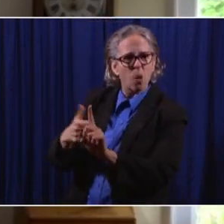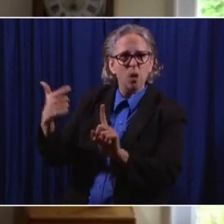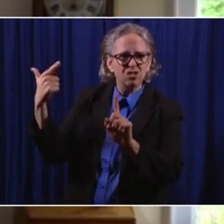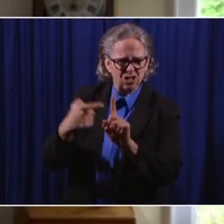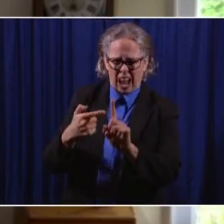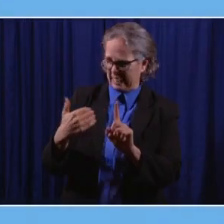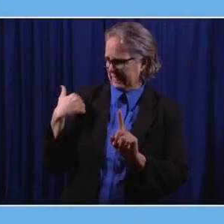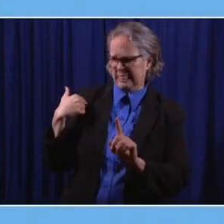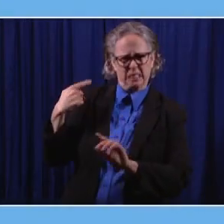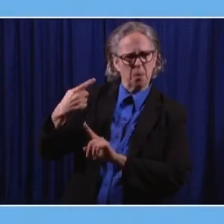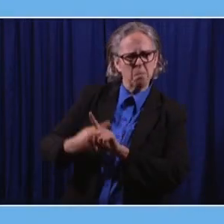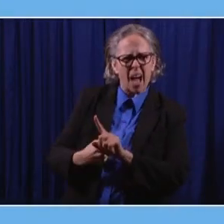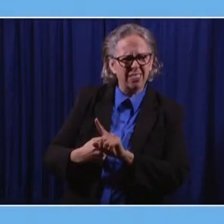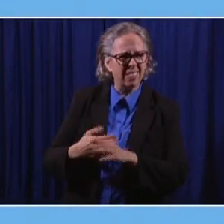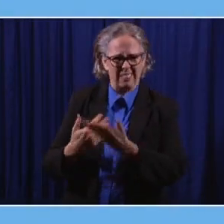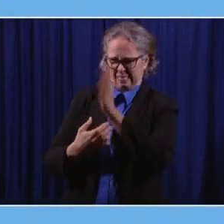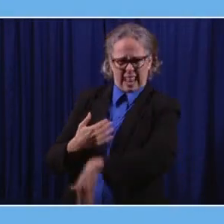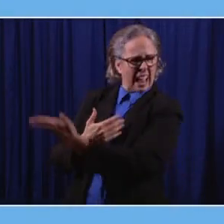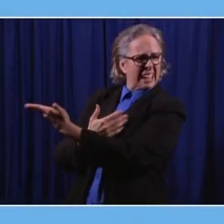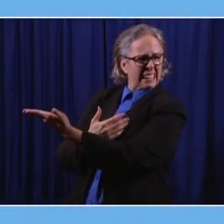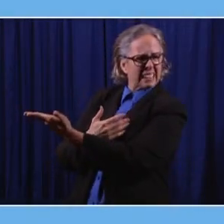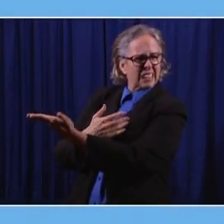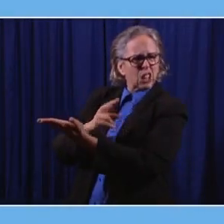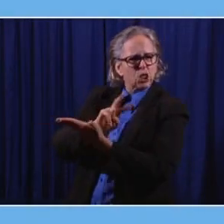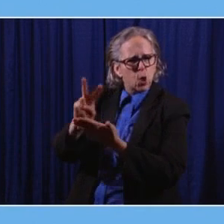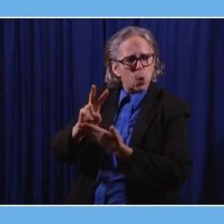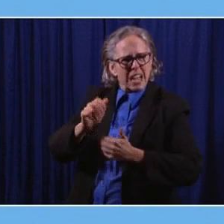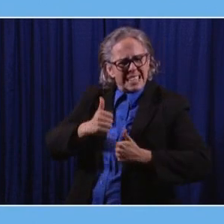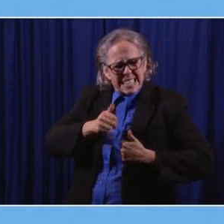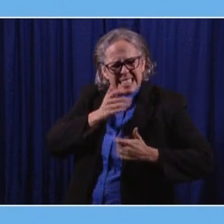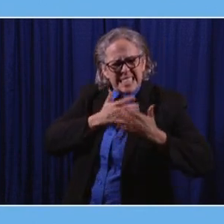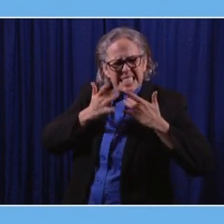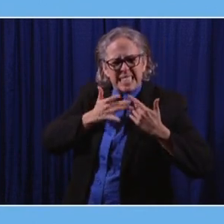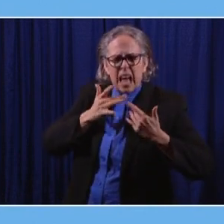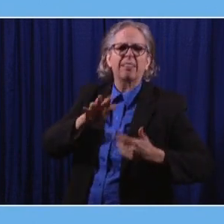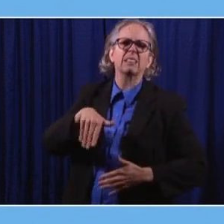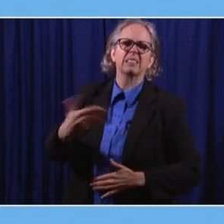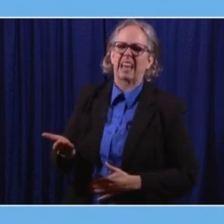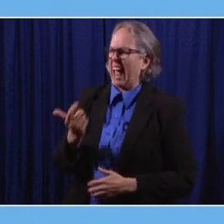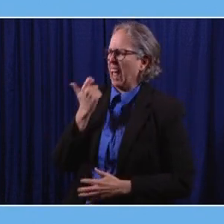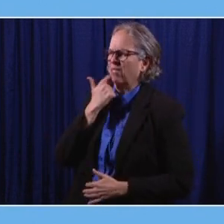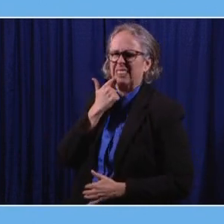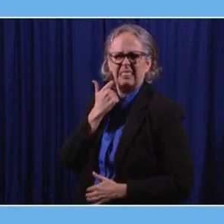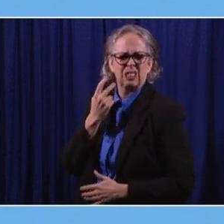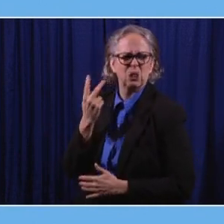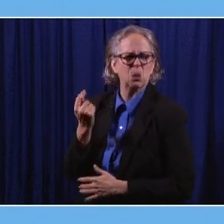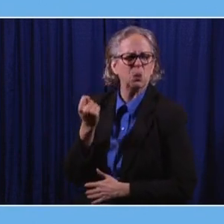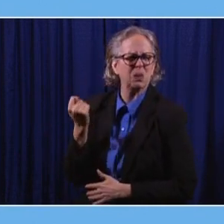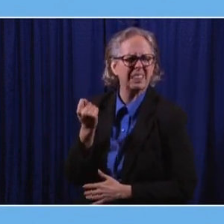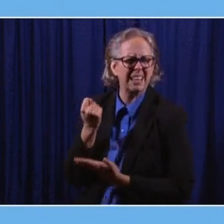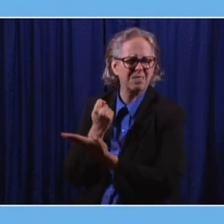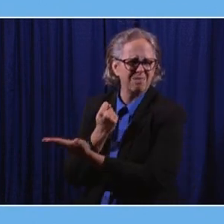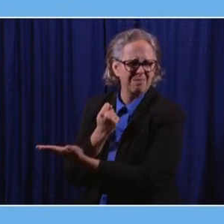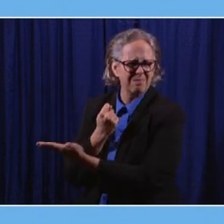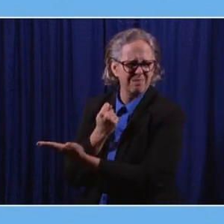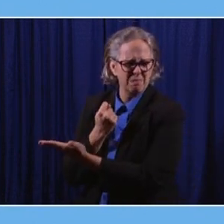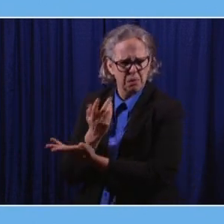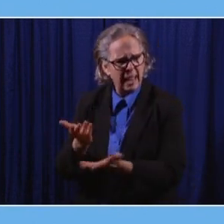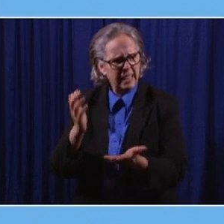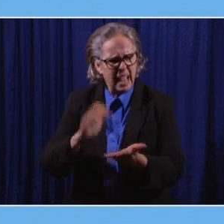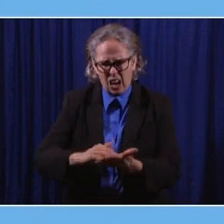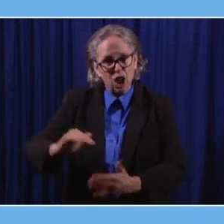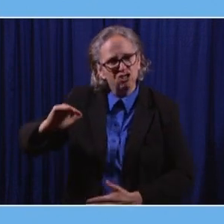Tuesday. The little girl, another child full of promise, was caught in a crossfire when two men started